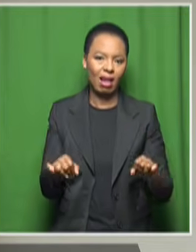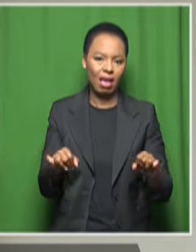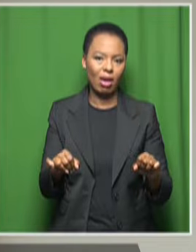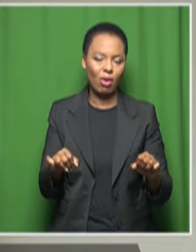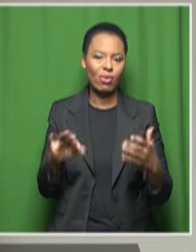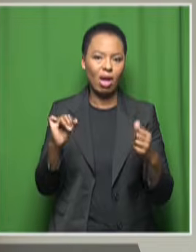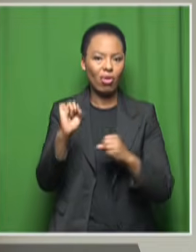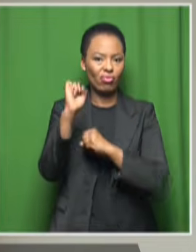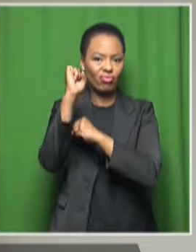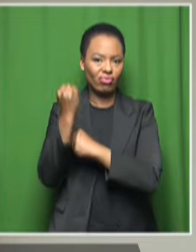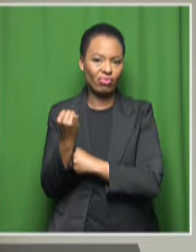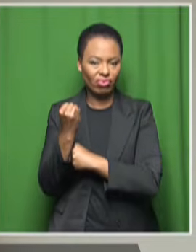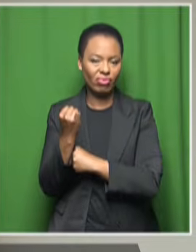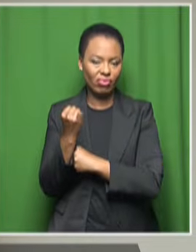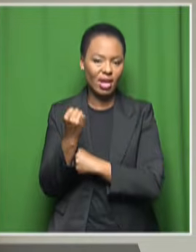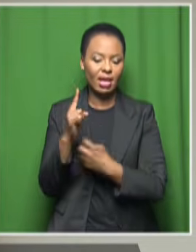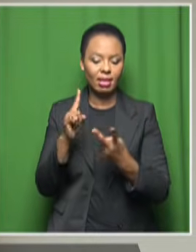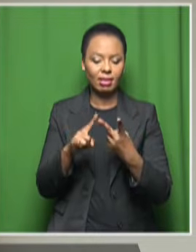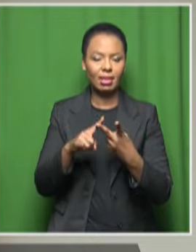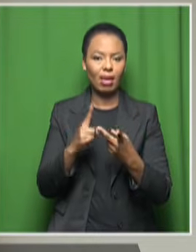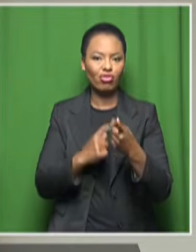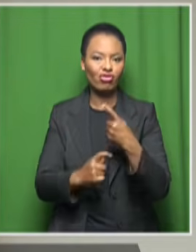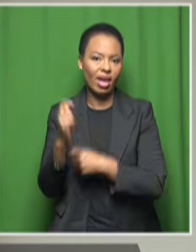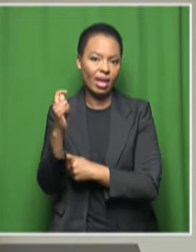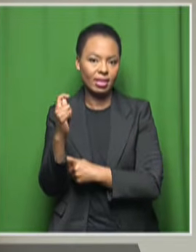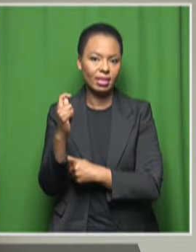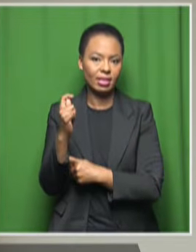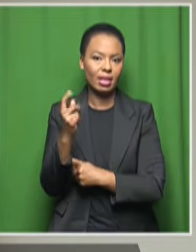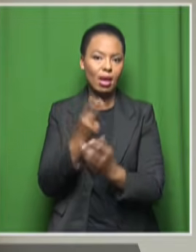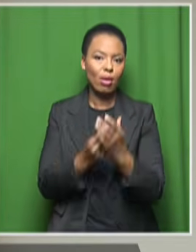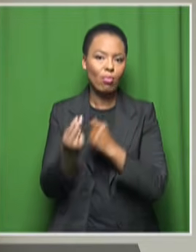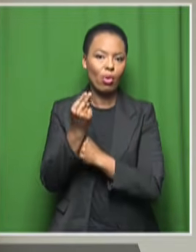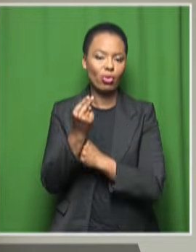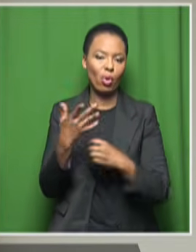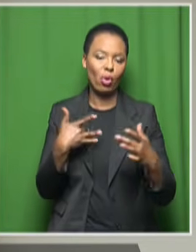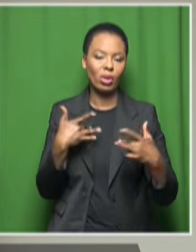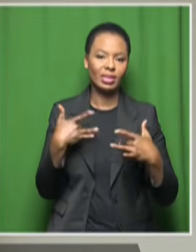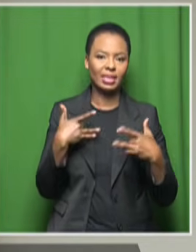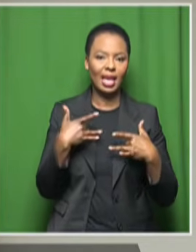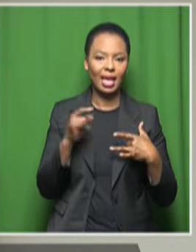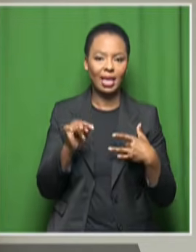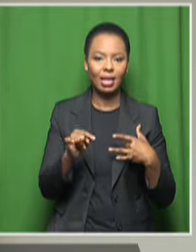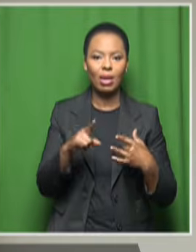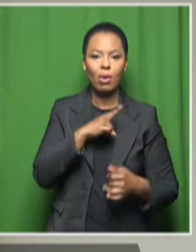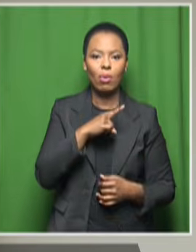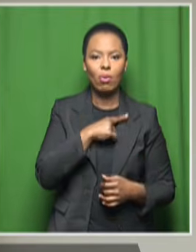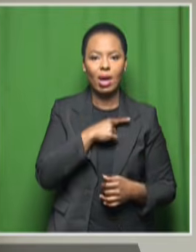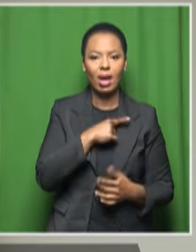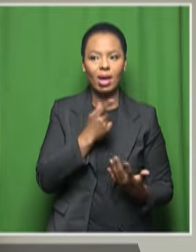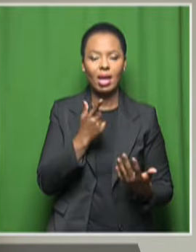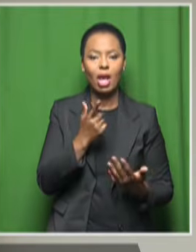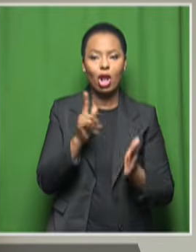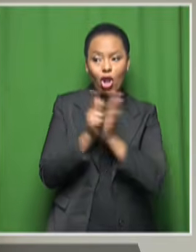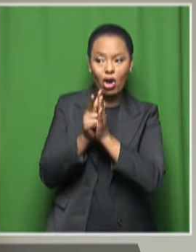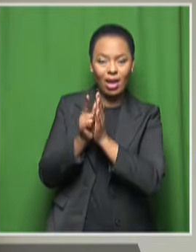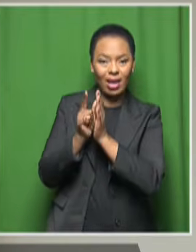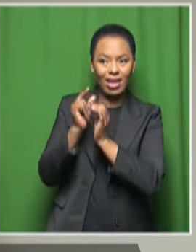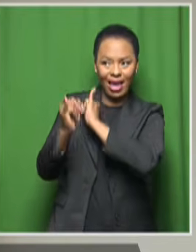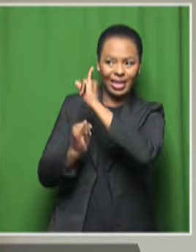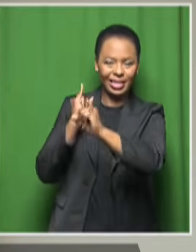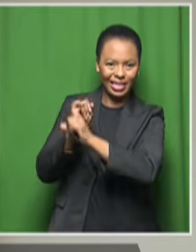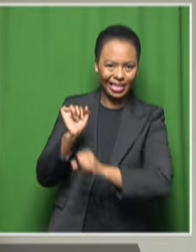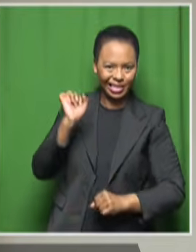gambling and trading, because they are both of concerns, in jurisdictions that are not in South Africa. And so